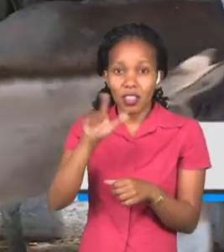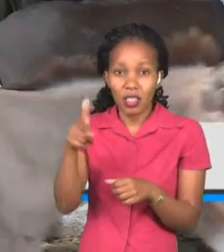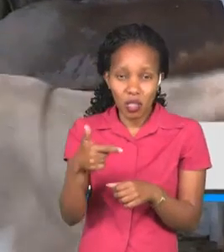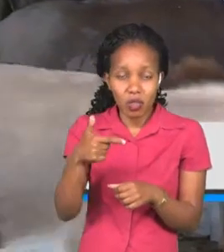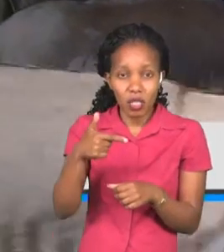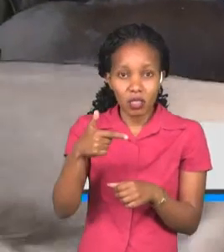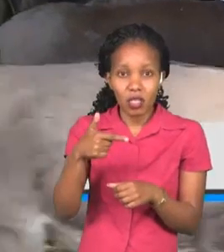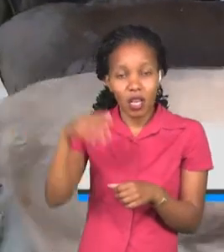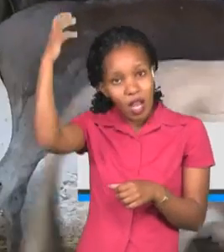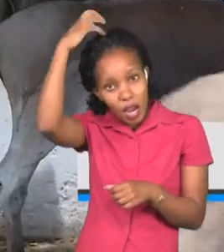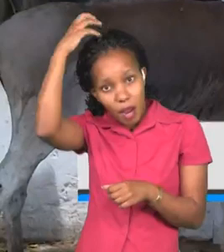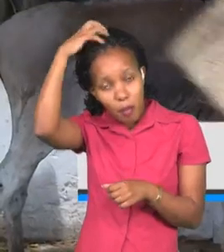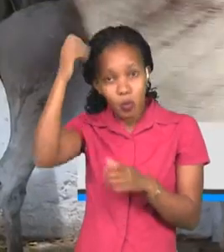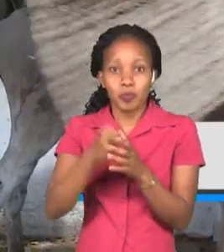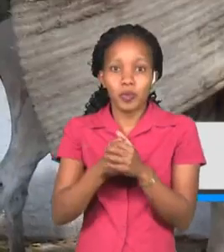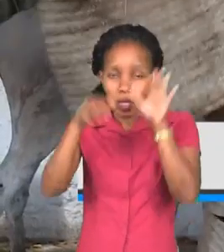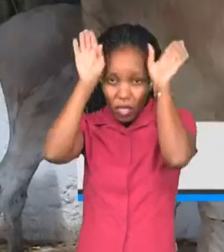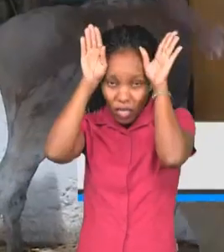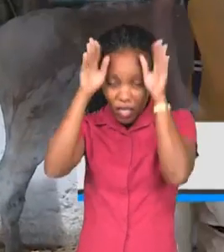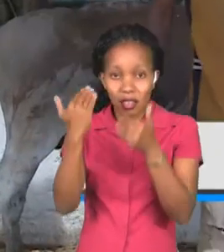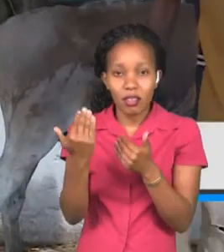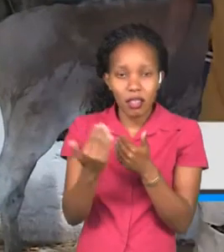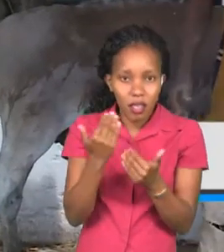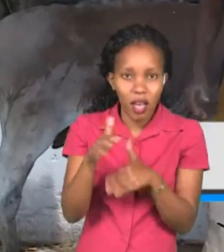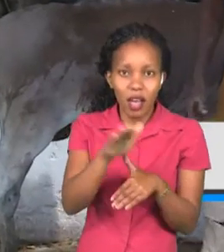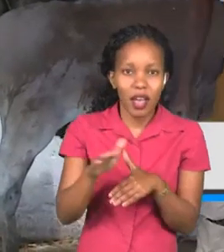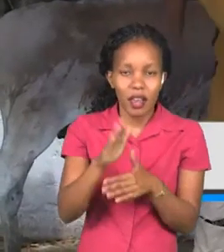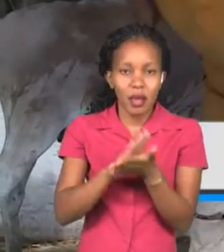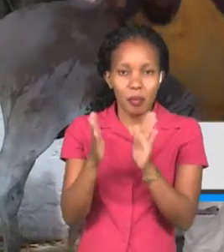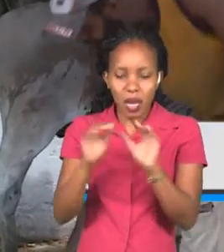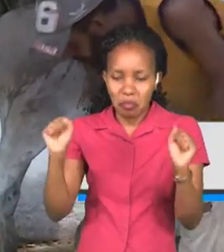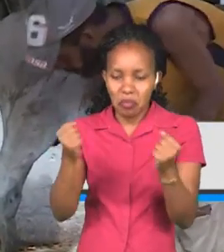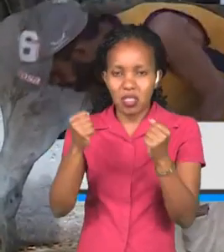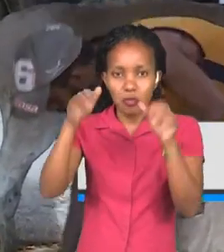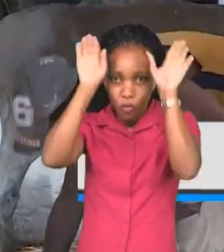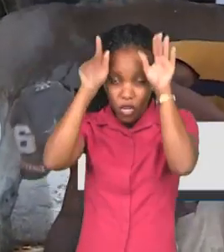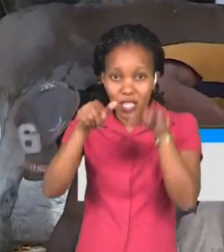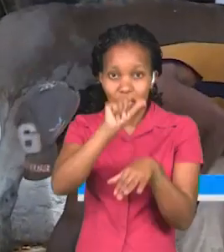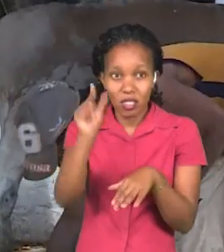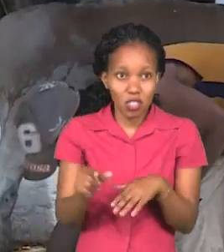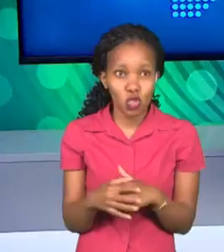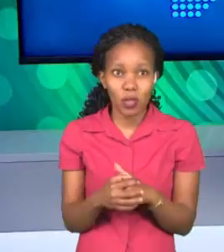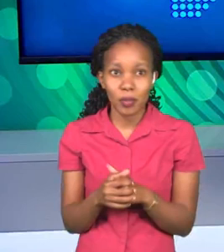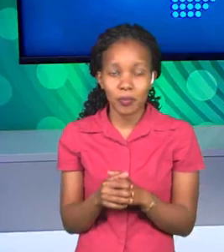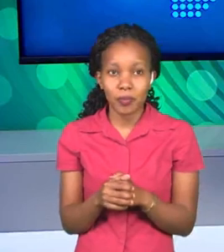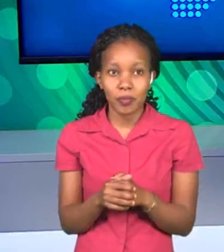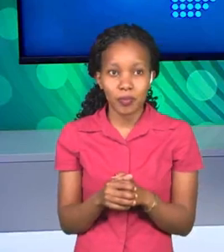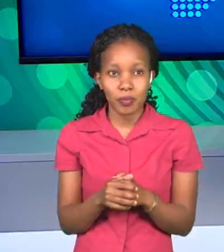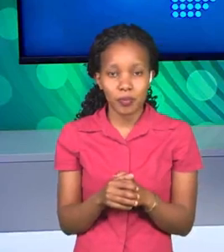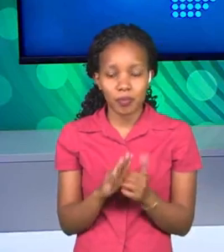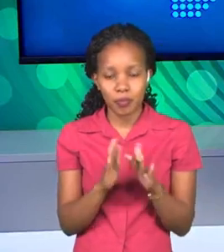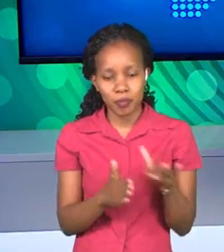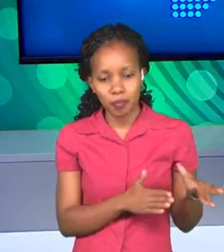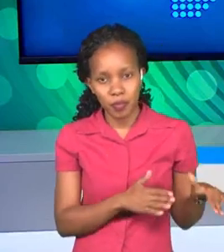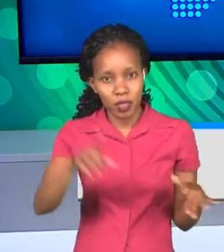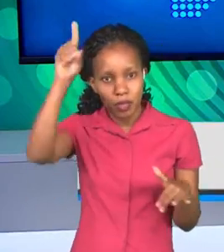in Lamu Island alone, the donkey sanctuary has become a safe haven for donkeys within this region. In the small